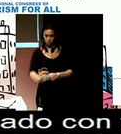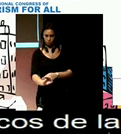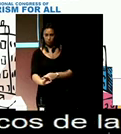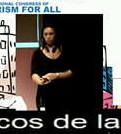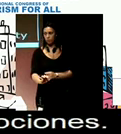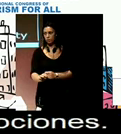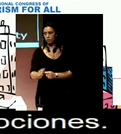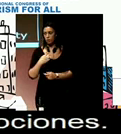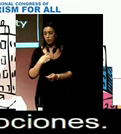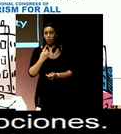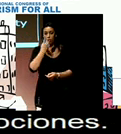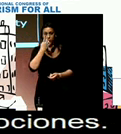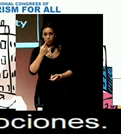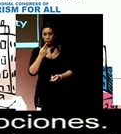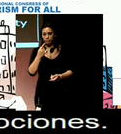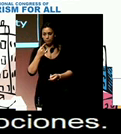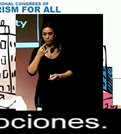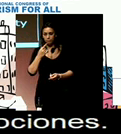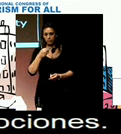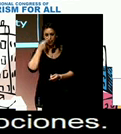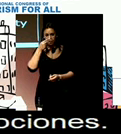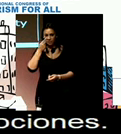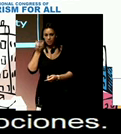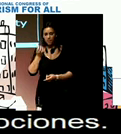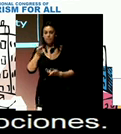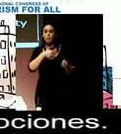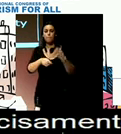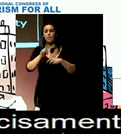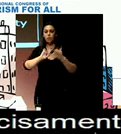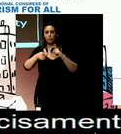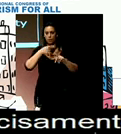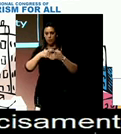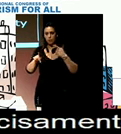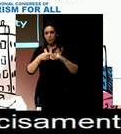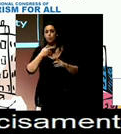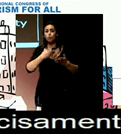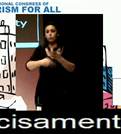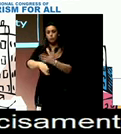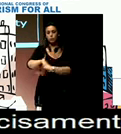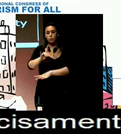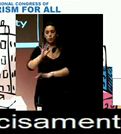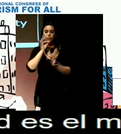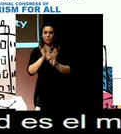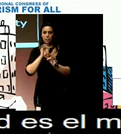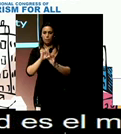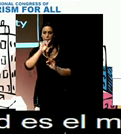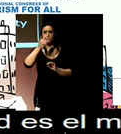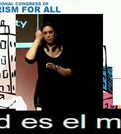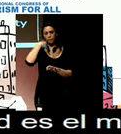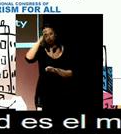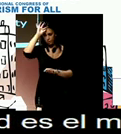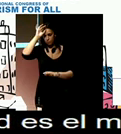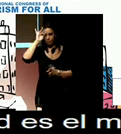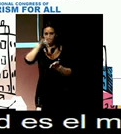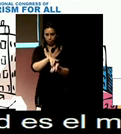to advertise the venues. And one of the attractive points of the cities is the medieval market that will